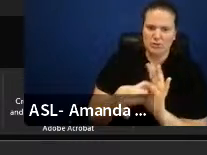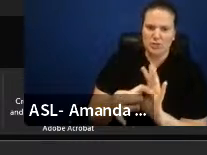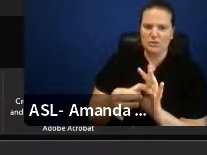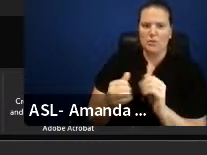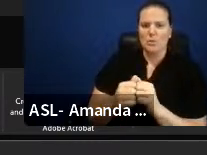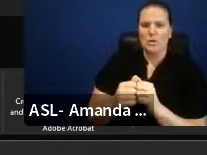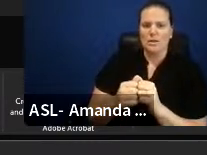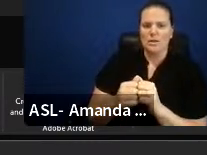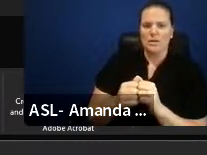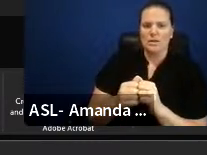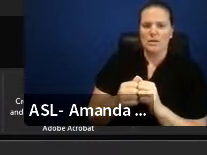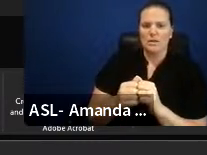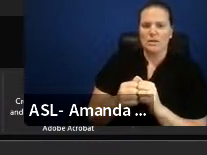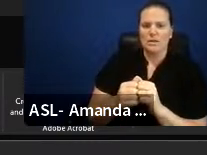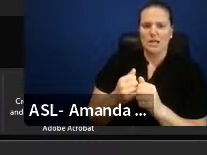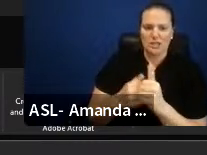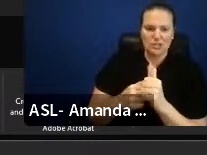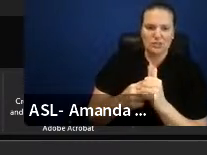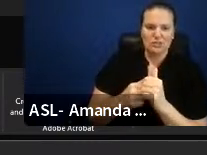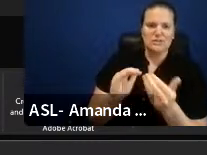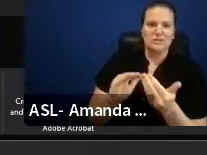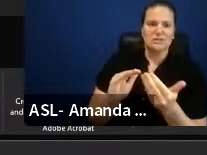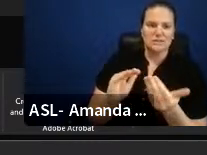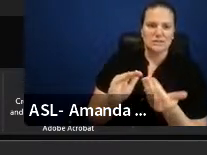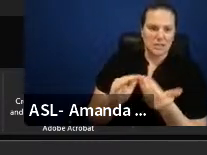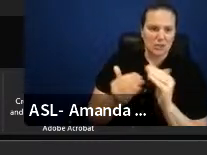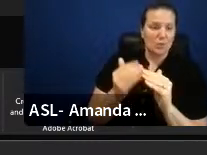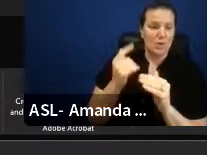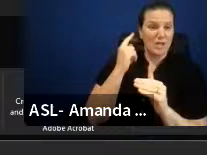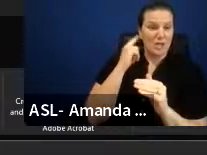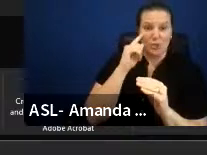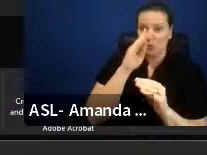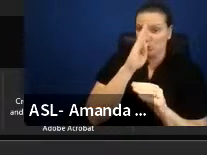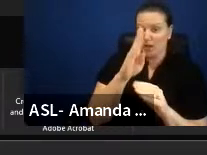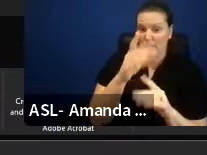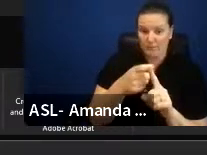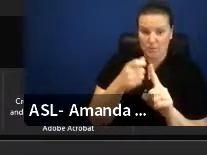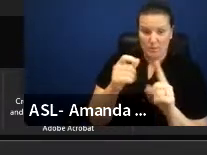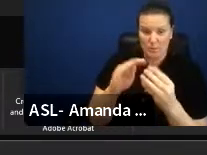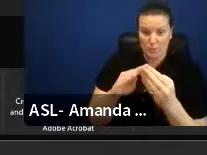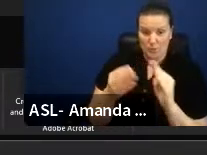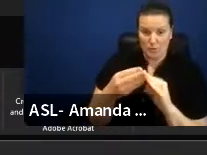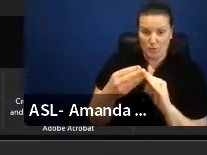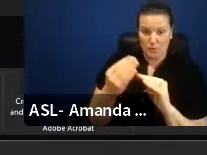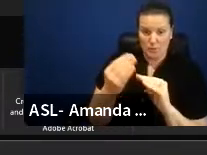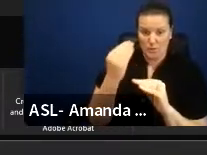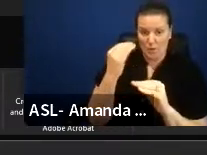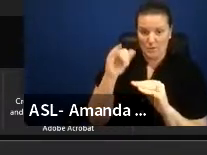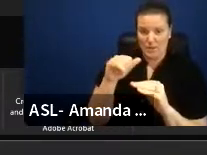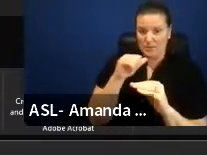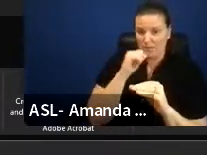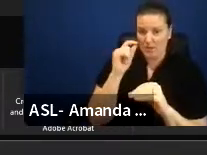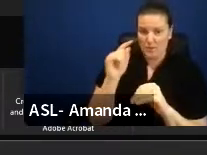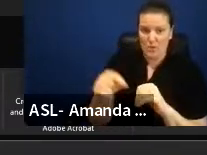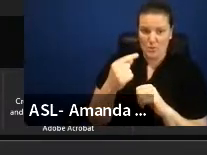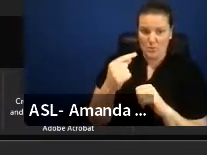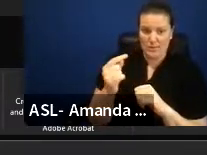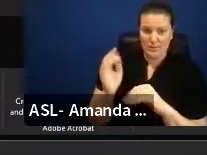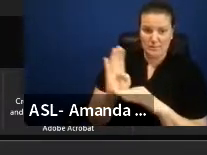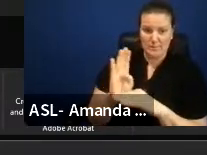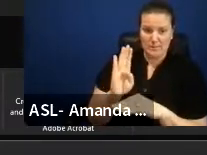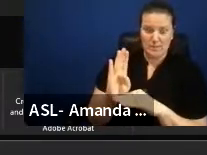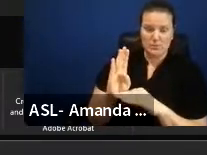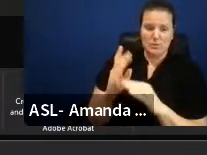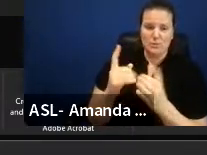city to hear directly from the communities. And we know that's not the only part of business that will be